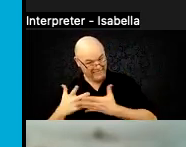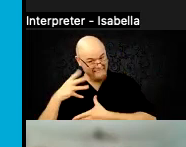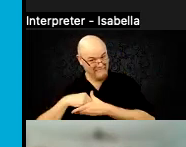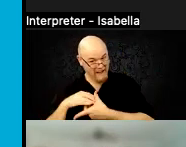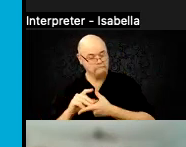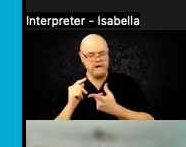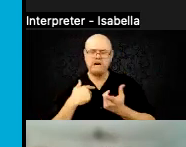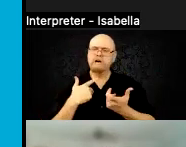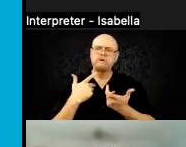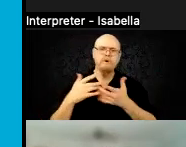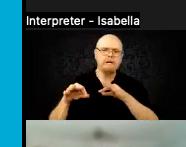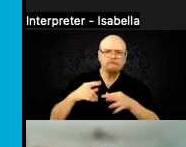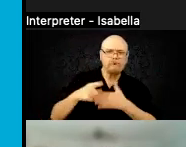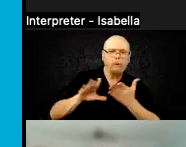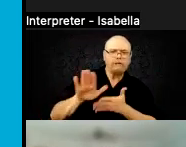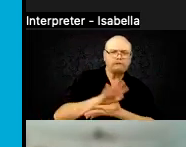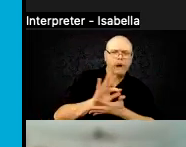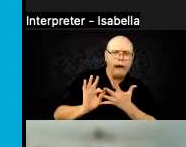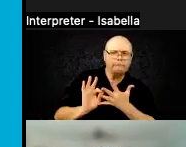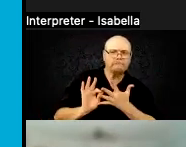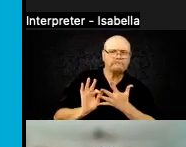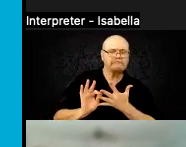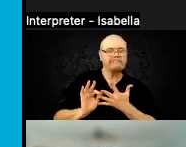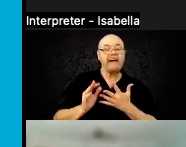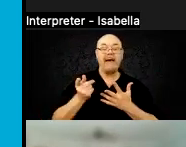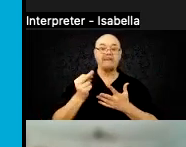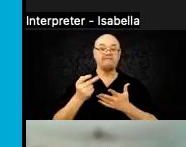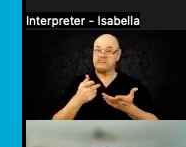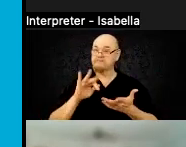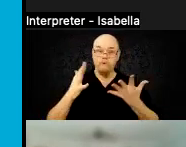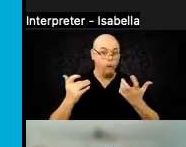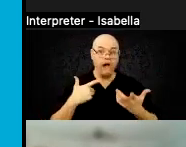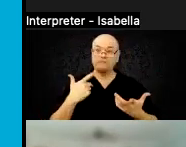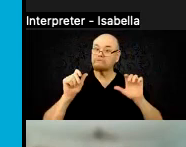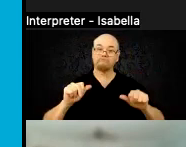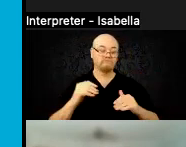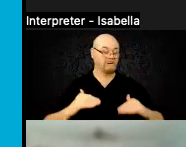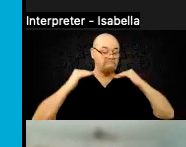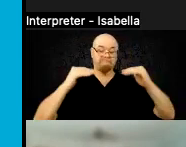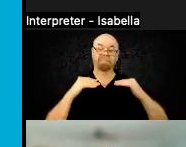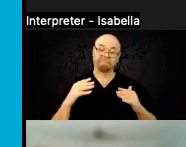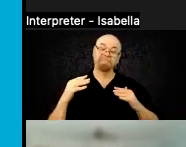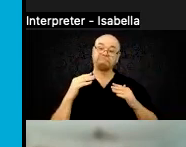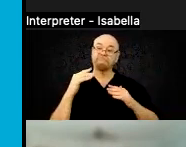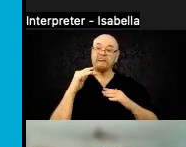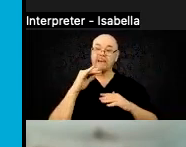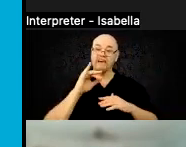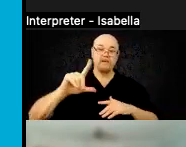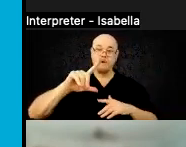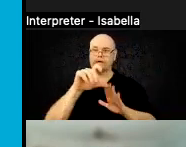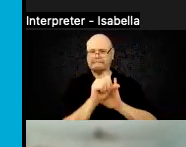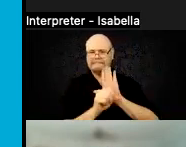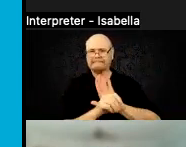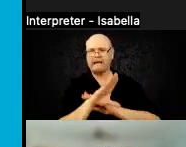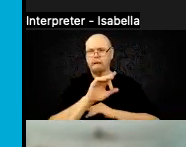the best for you. And then finally, you still have the right to file a state complaint against with the Illinois State Board of Education about